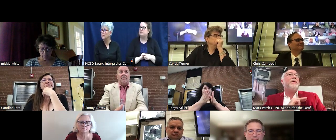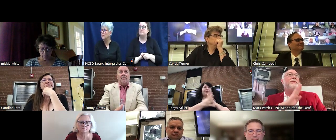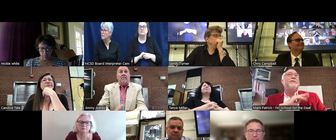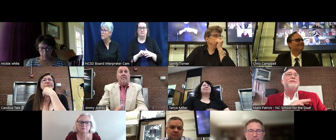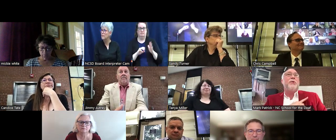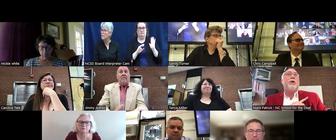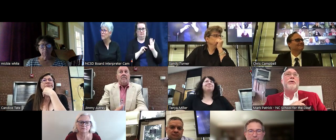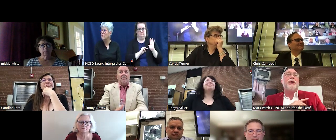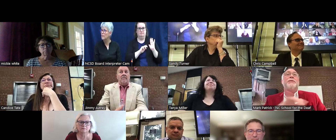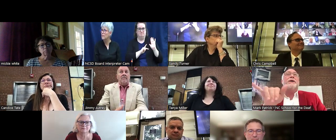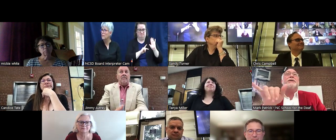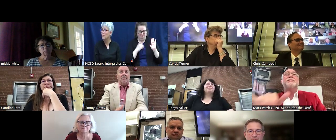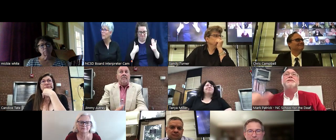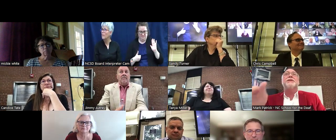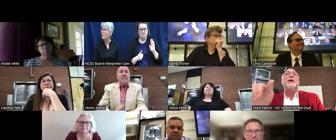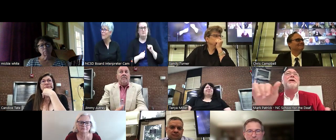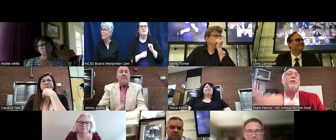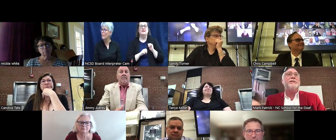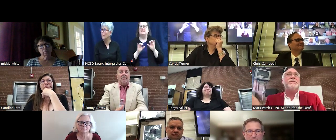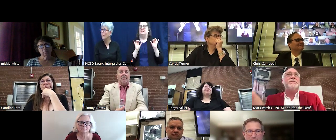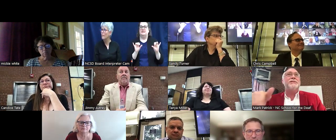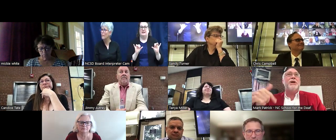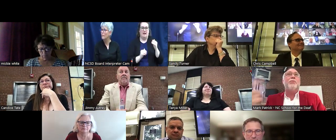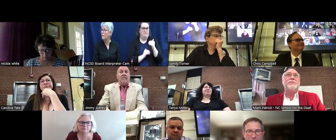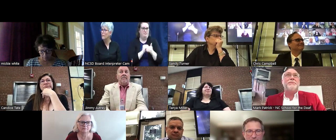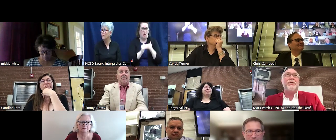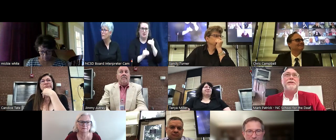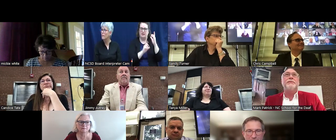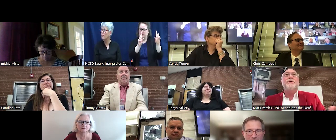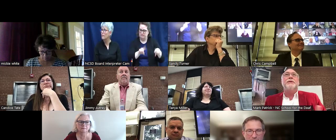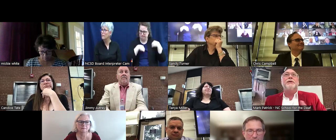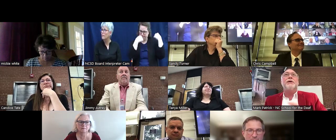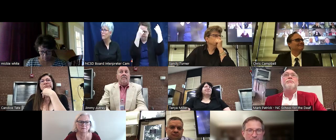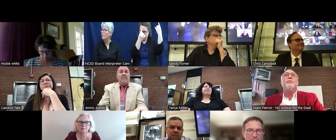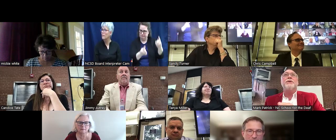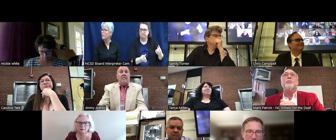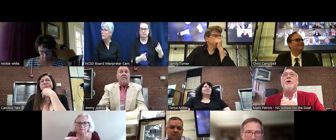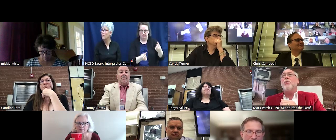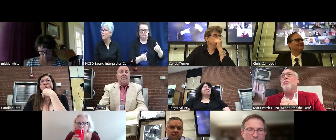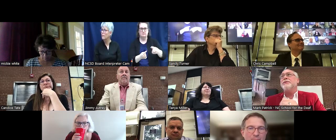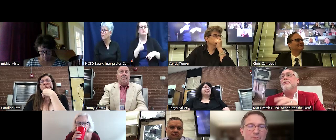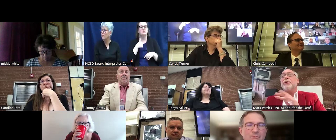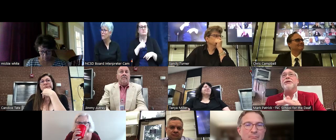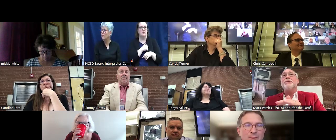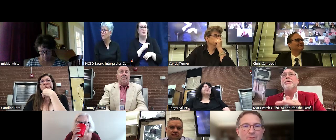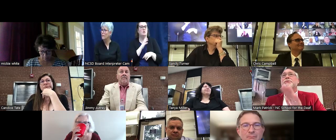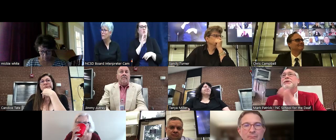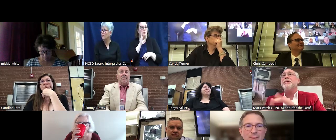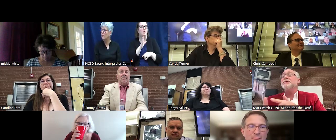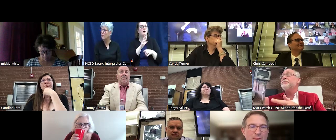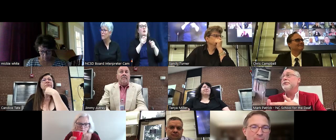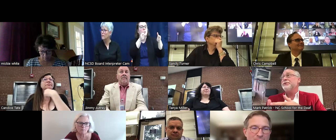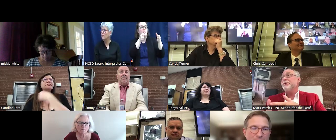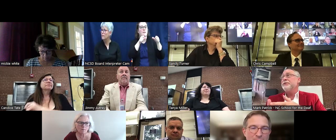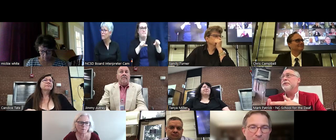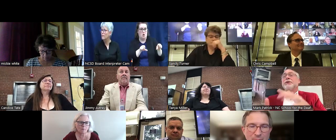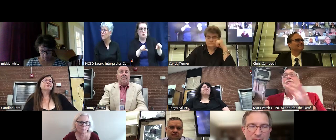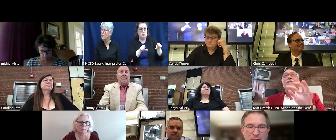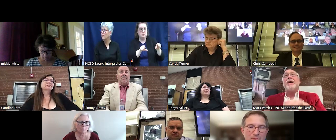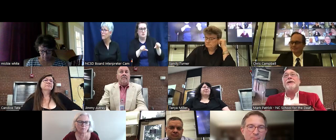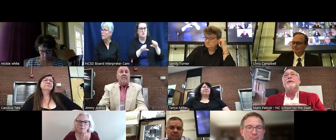And this is Mark, and it's the same process as it always been. We always, for each posting, it's